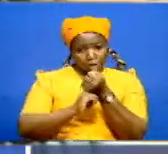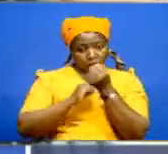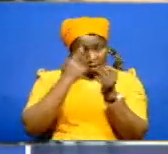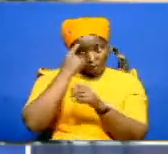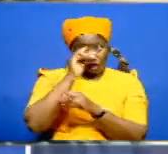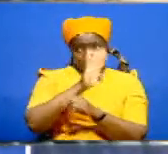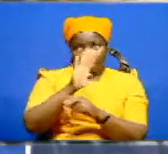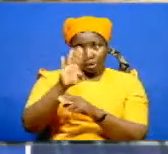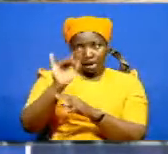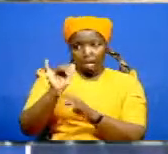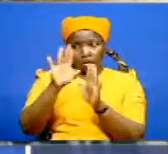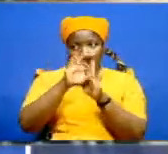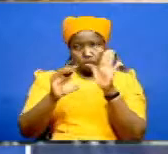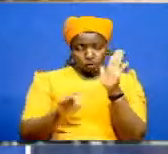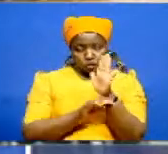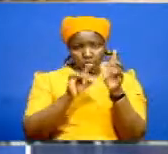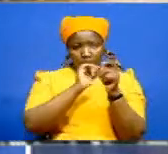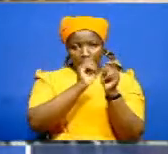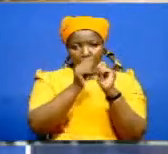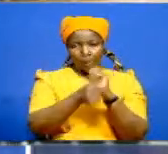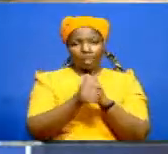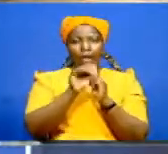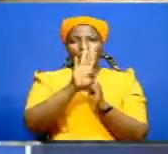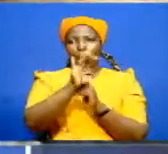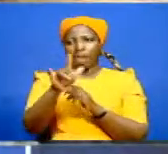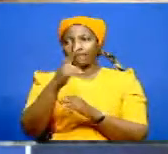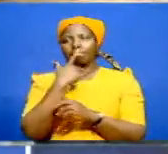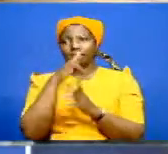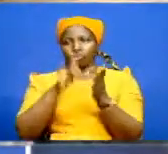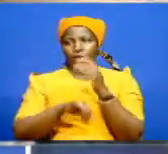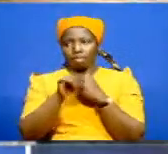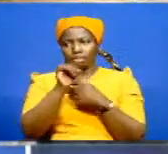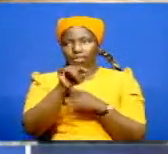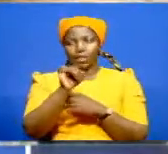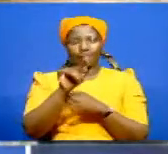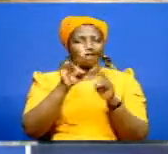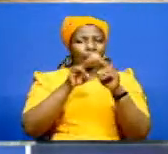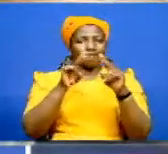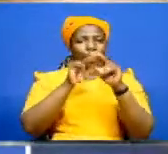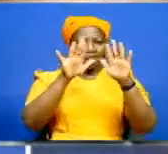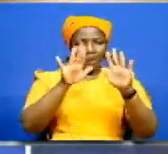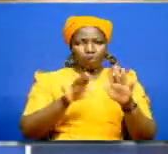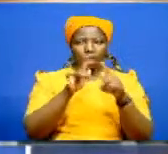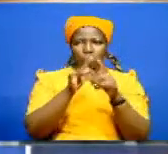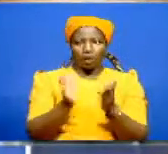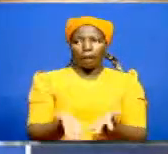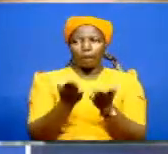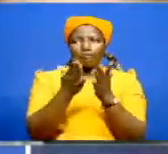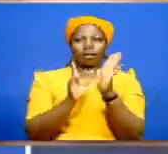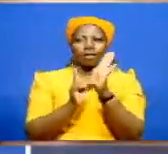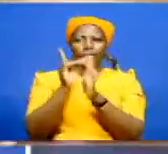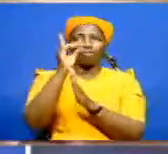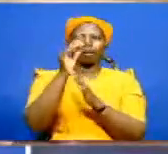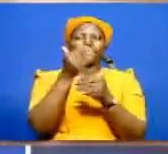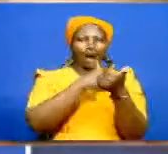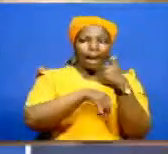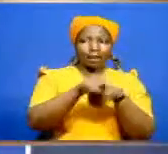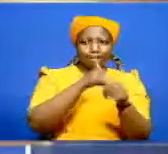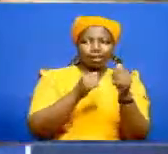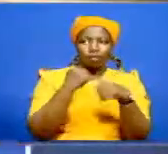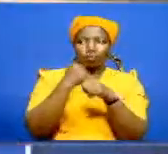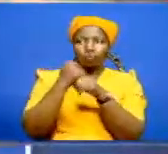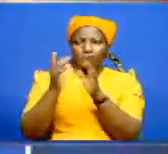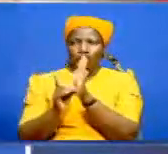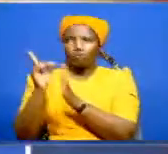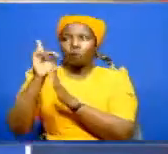Bridges Initiative Constitutional Amendment Bill, saying it holds the key to fast-tracking development as well as ending perennial